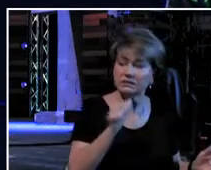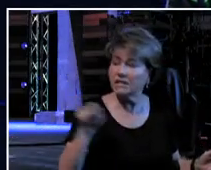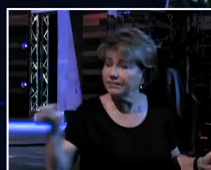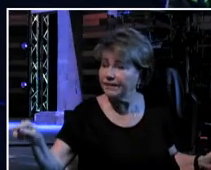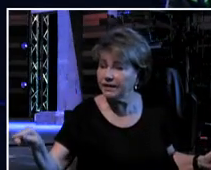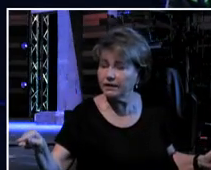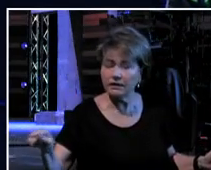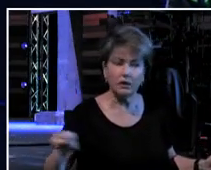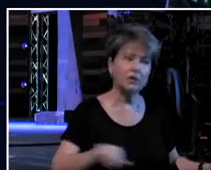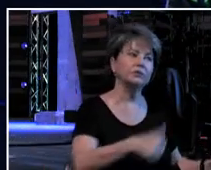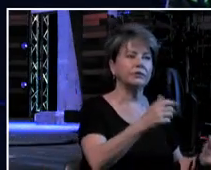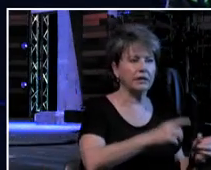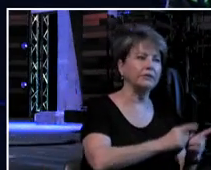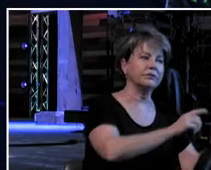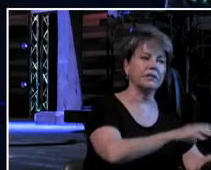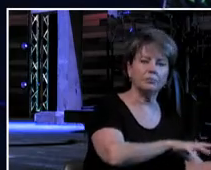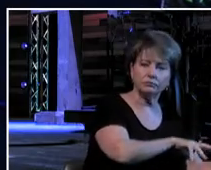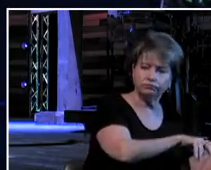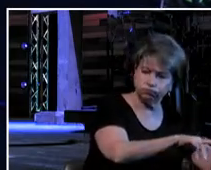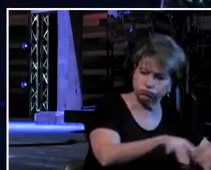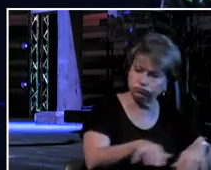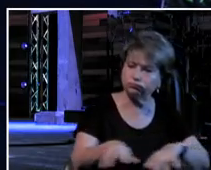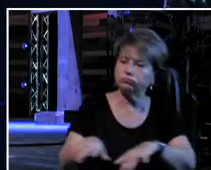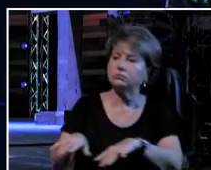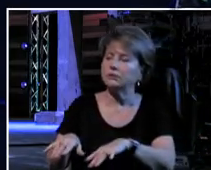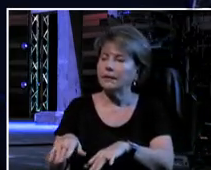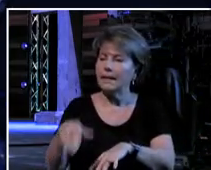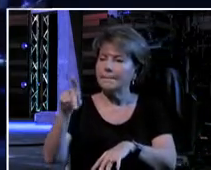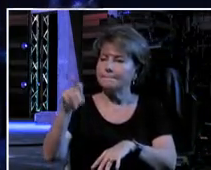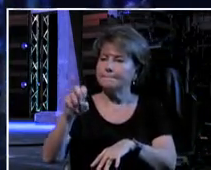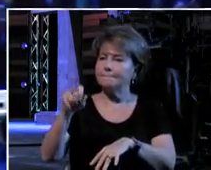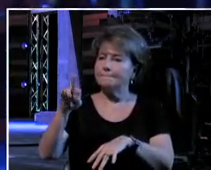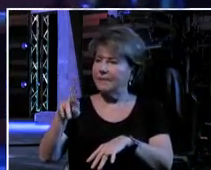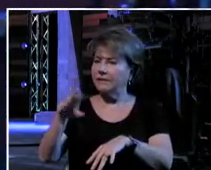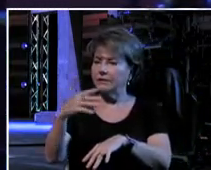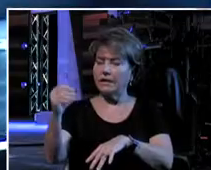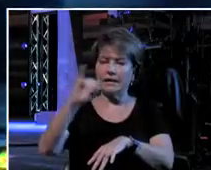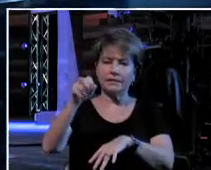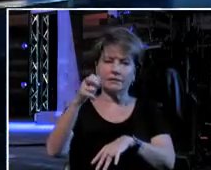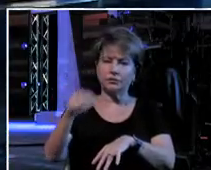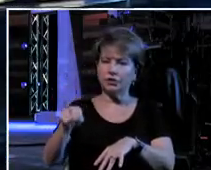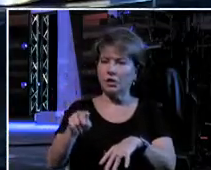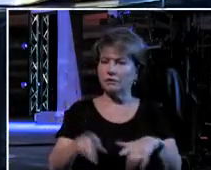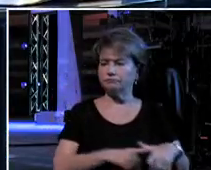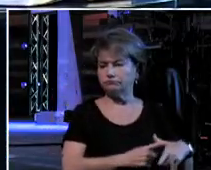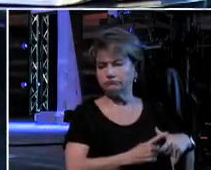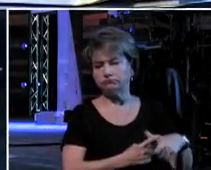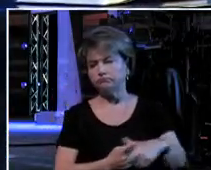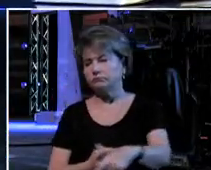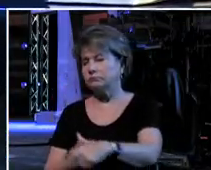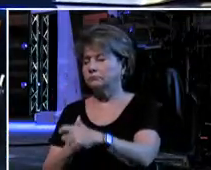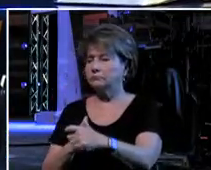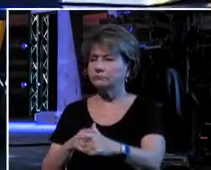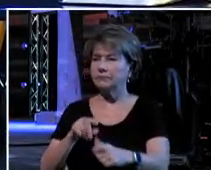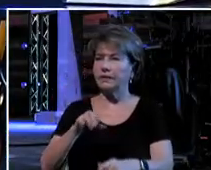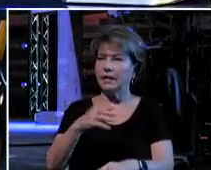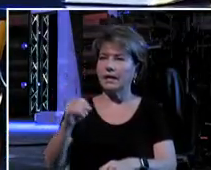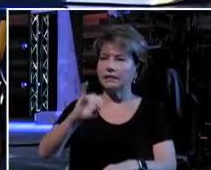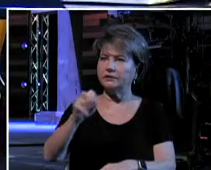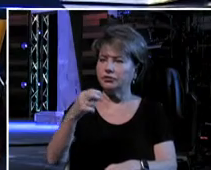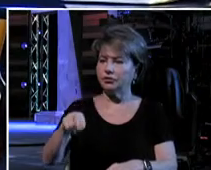see with their own eyes. That's exactly what you have. You have Peter and John running to the tomb. And this is how John presents